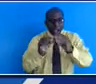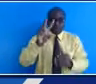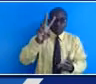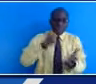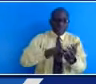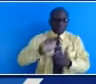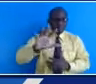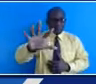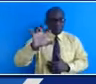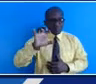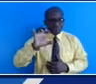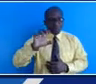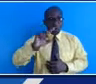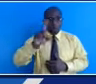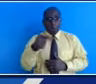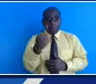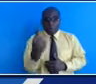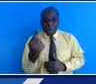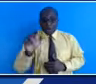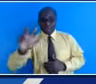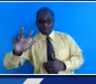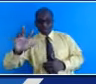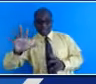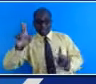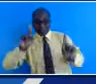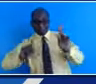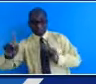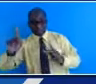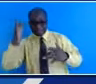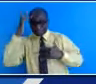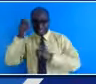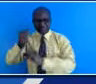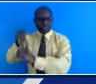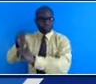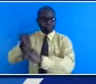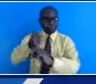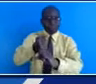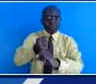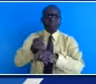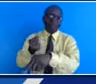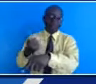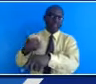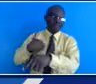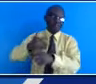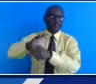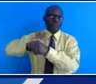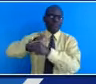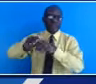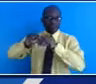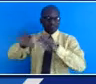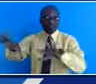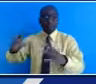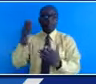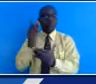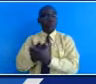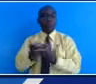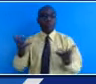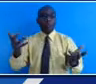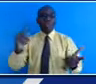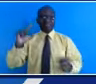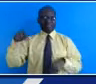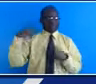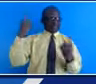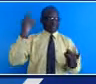2,600 tests is a sign that there's a decrease in the spread of the contagion. So that is all very much good news. We